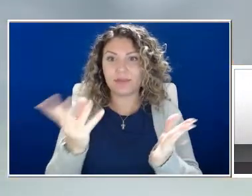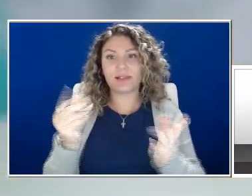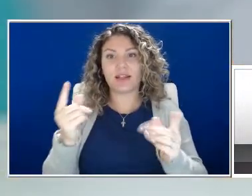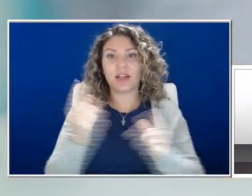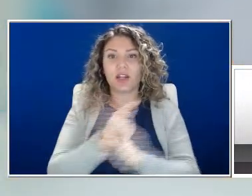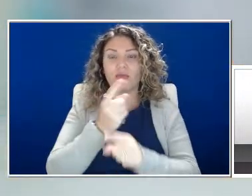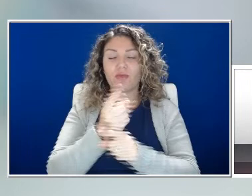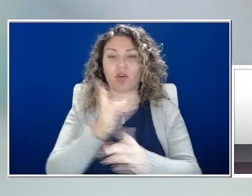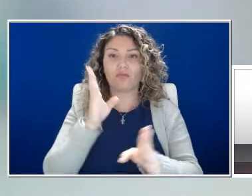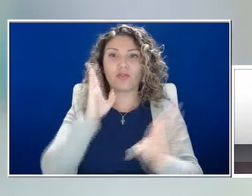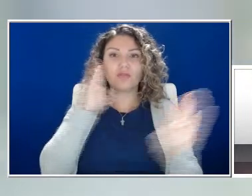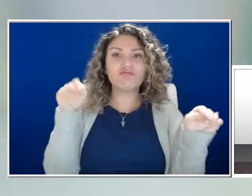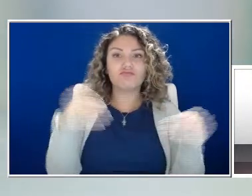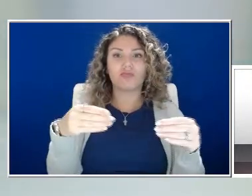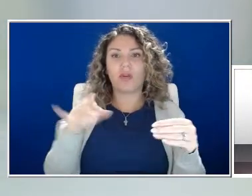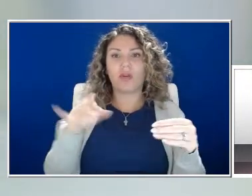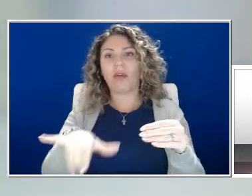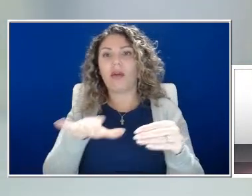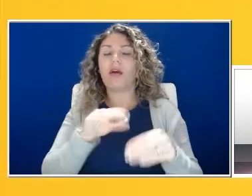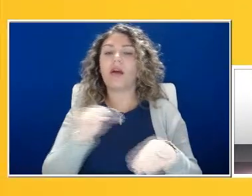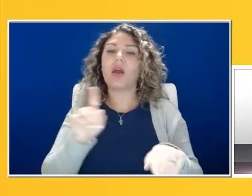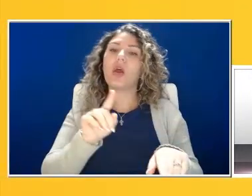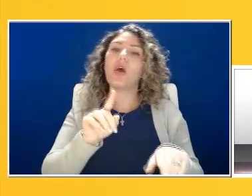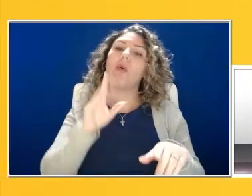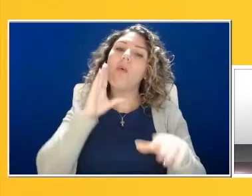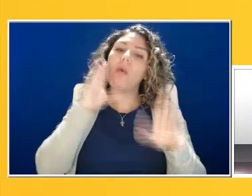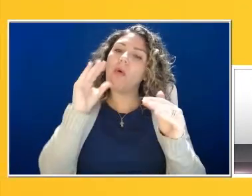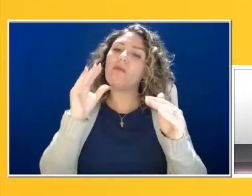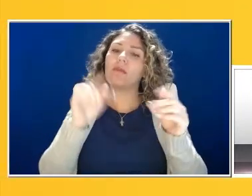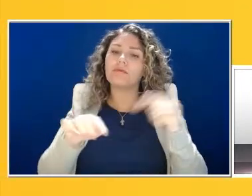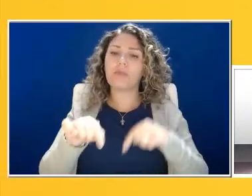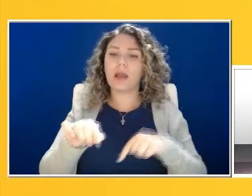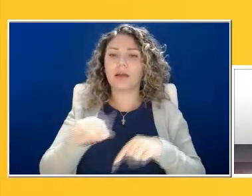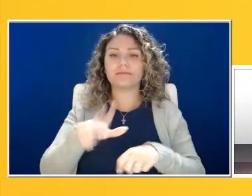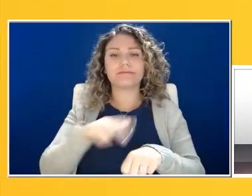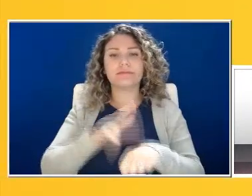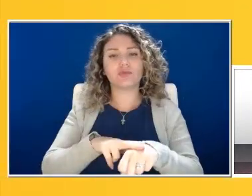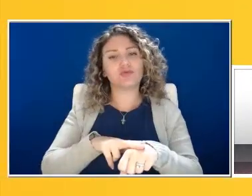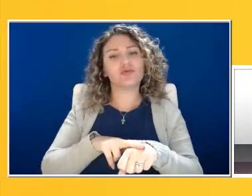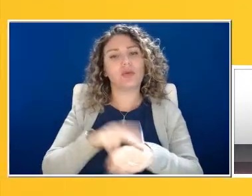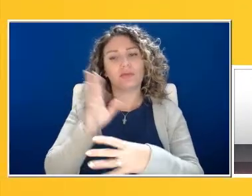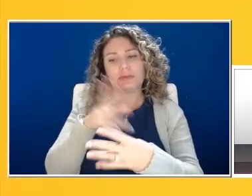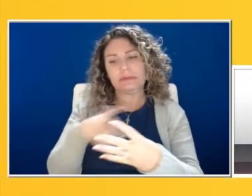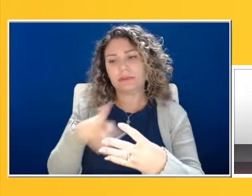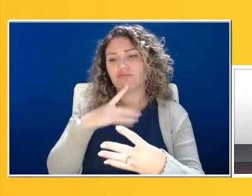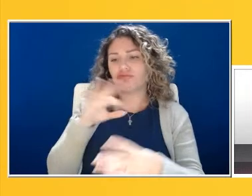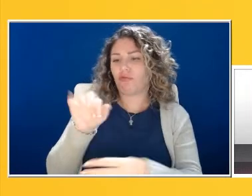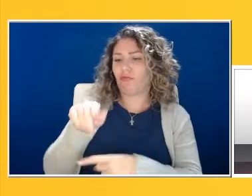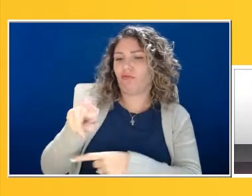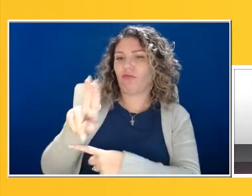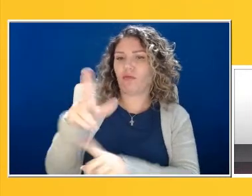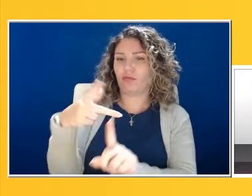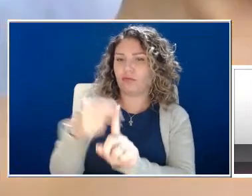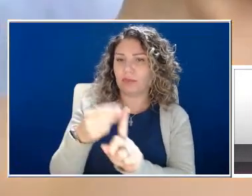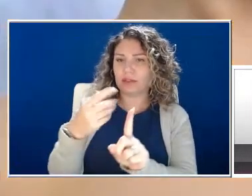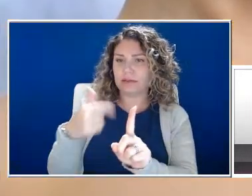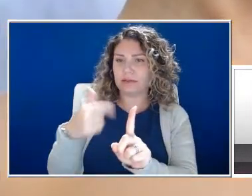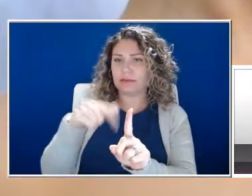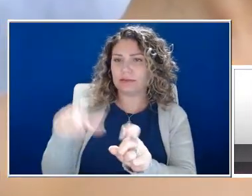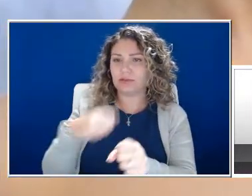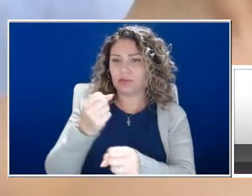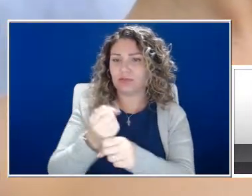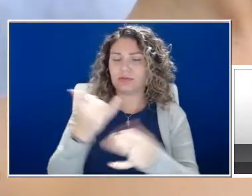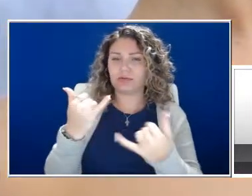to those. This year, hopefully back to a little bit more of the normal schedule with the flu vaccines for this year now available for